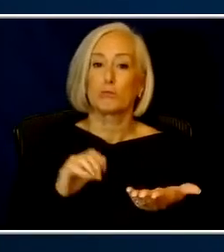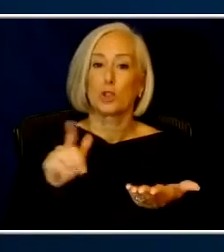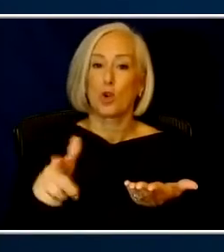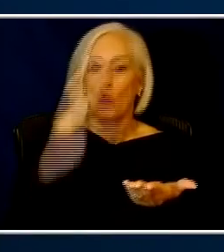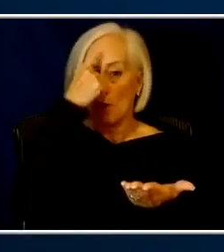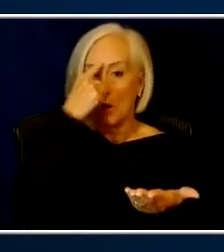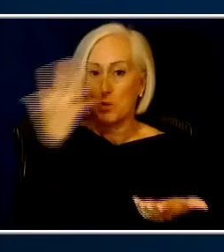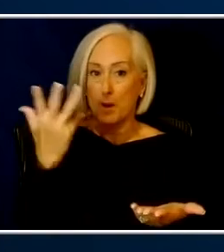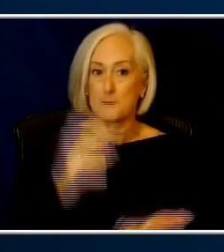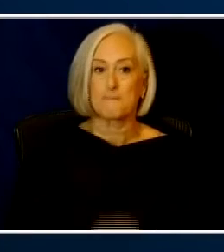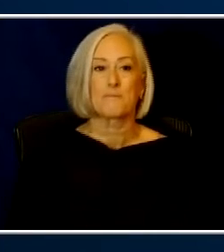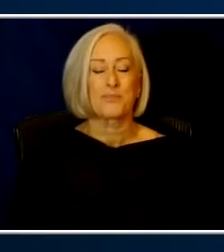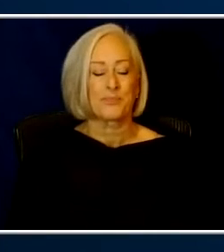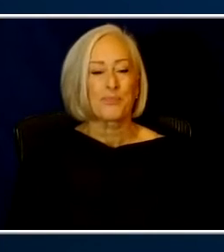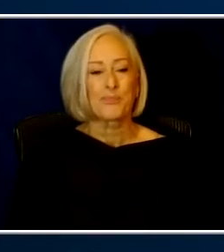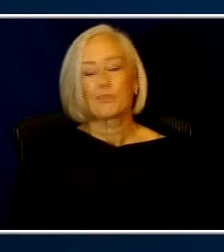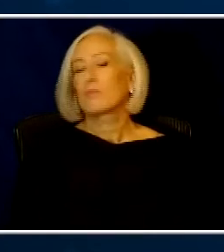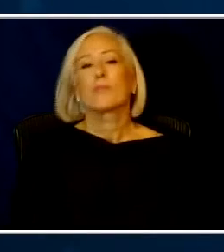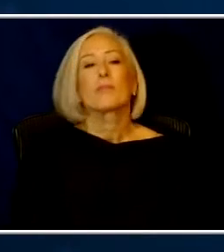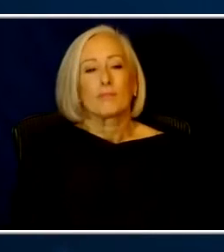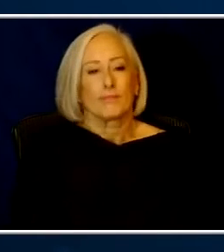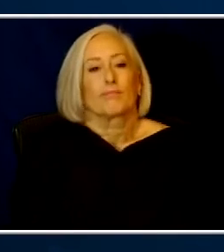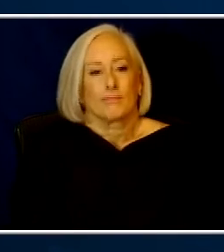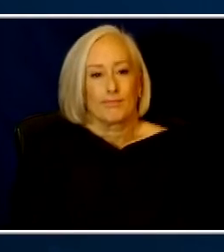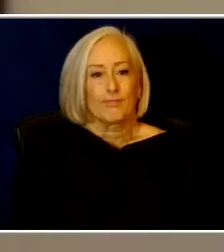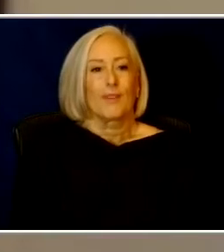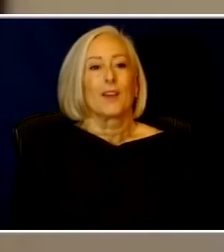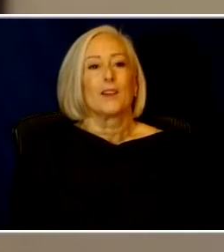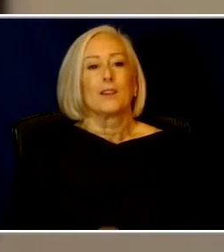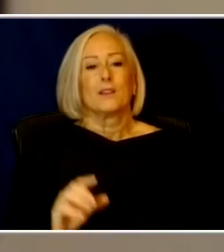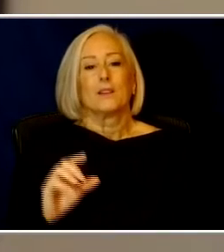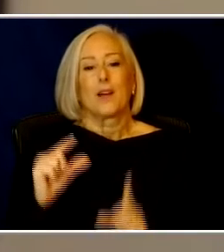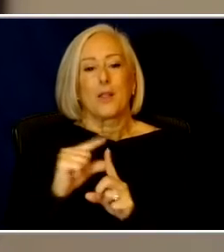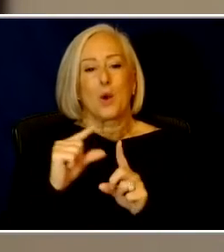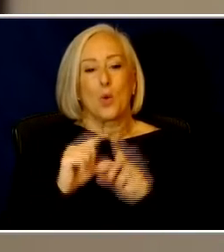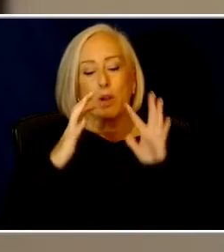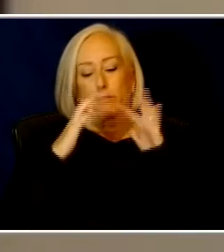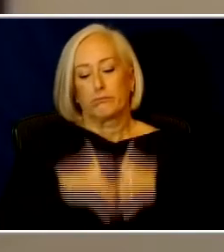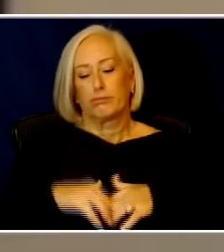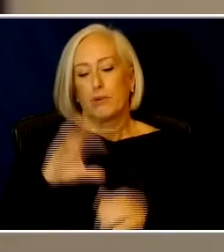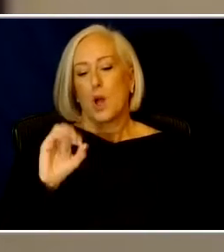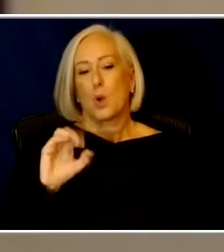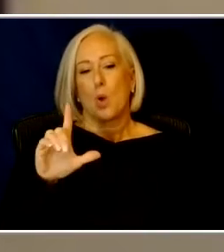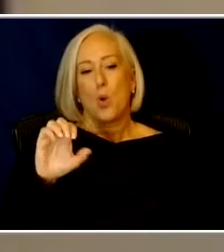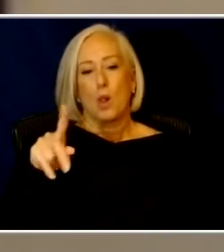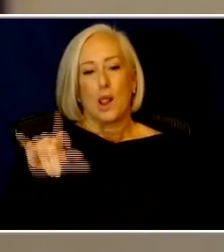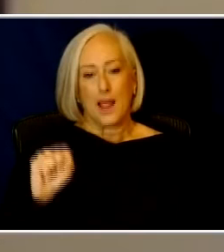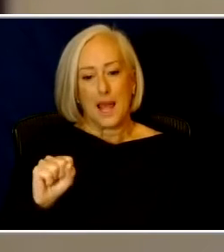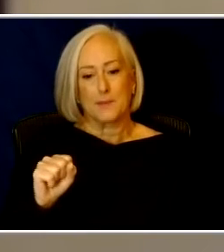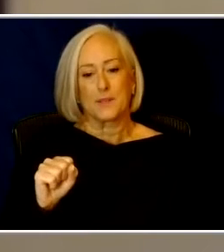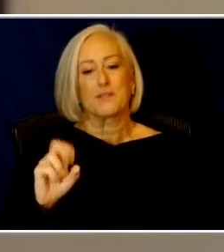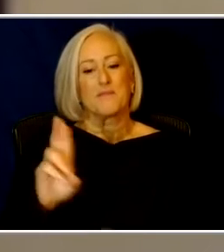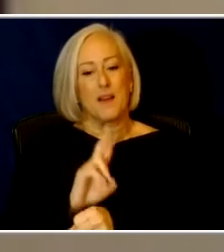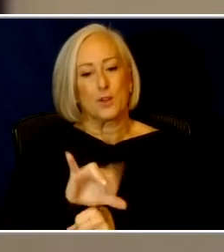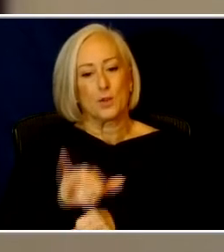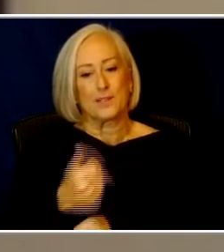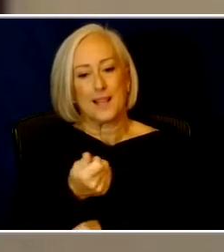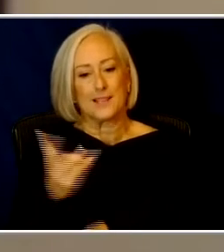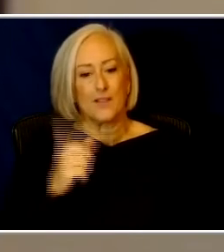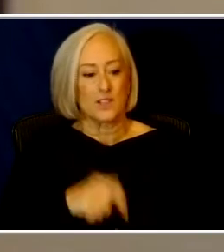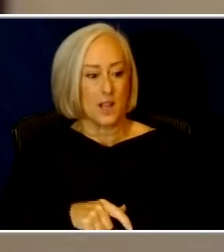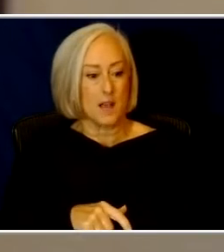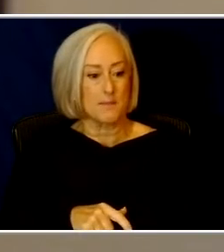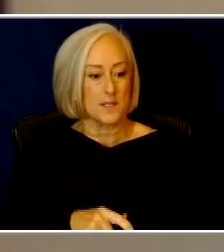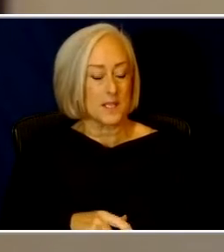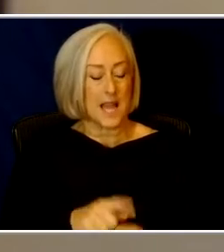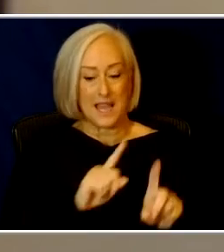Yeah, it's interesting. I've used the collapse word several times, and I get different responses. Some are appalled that we would